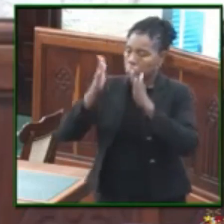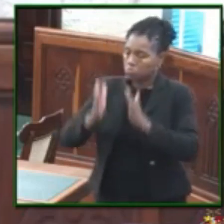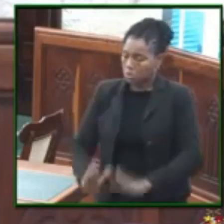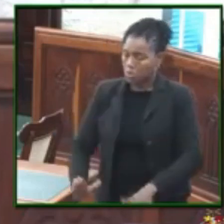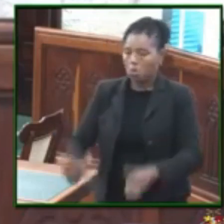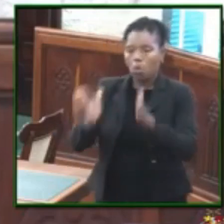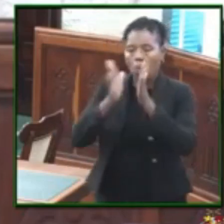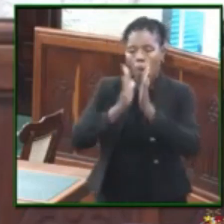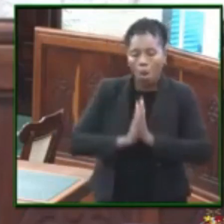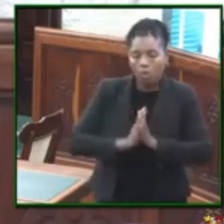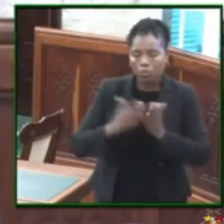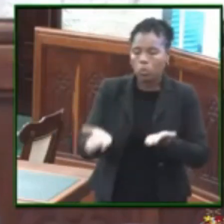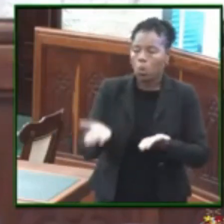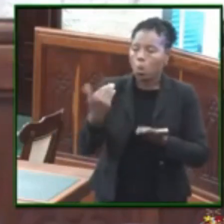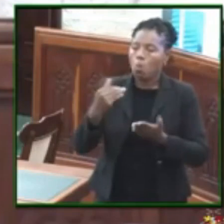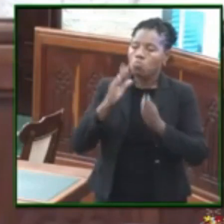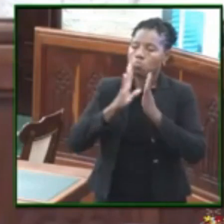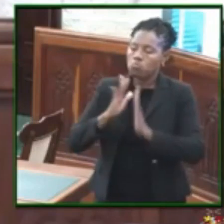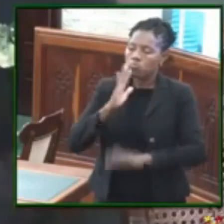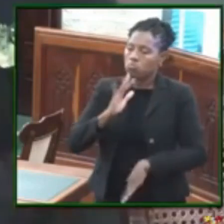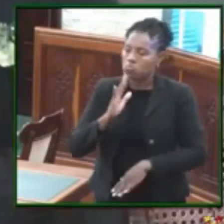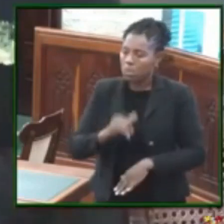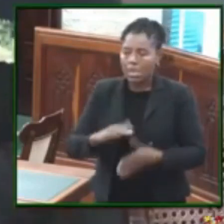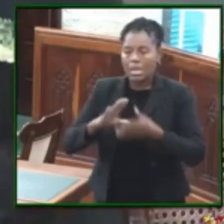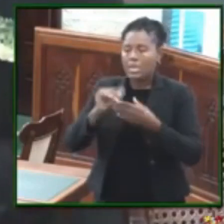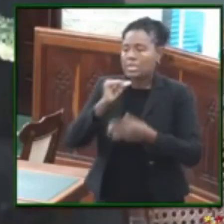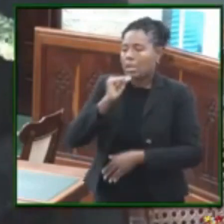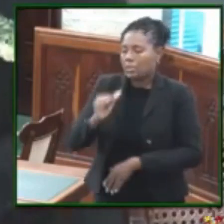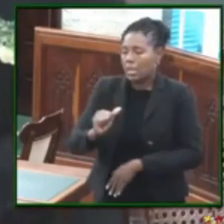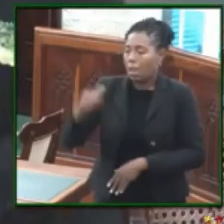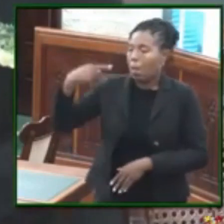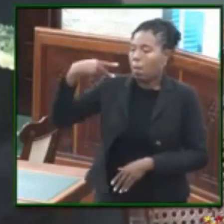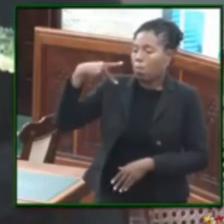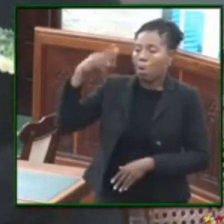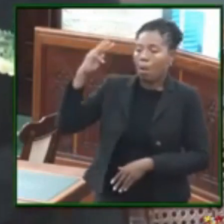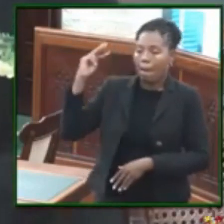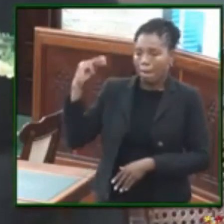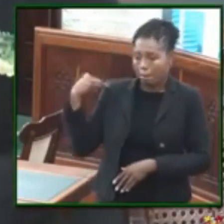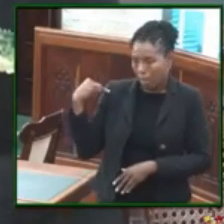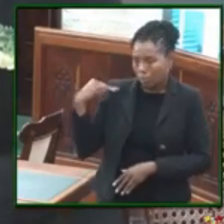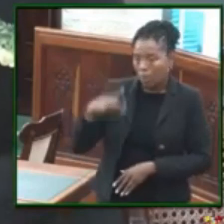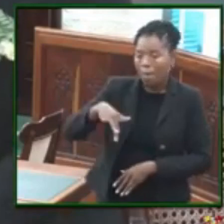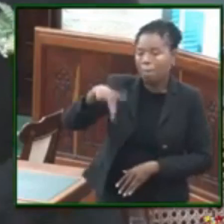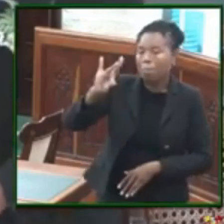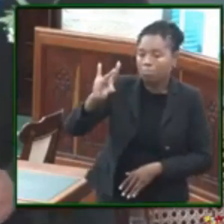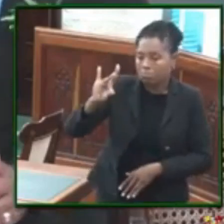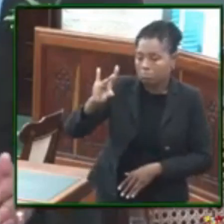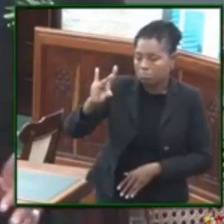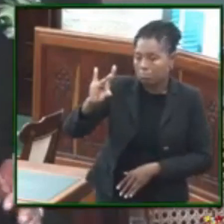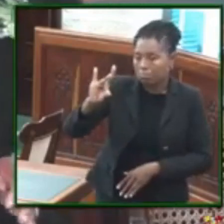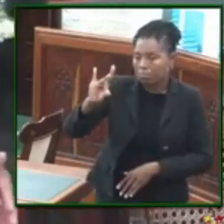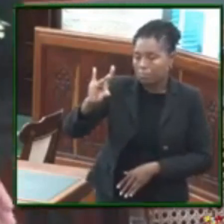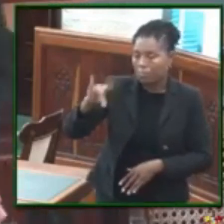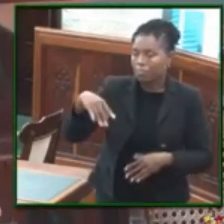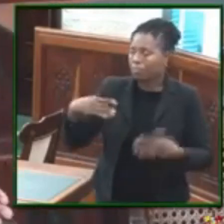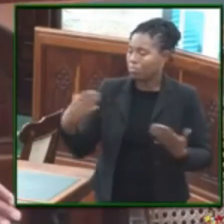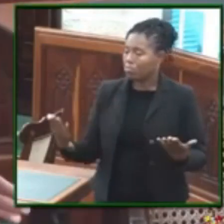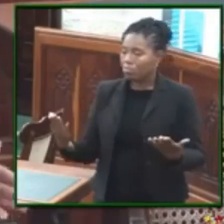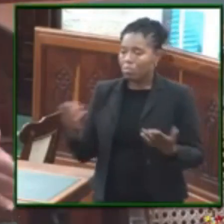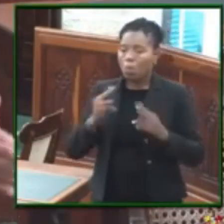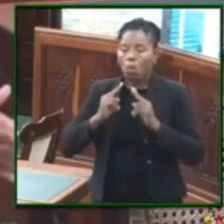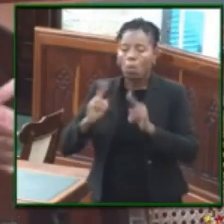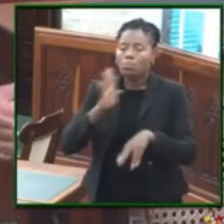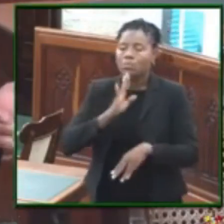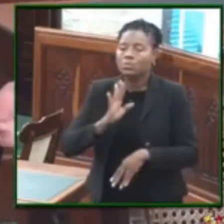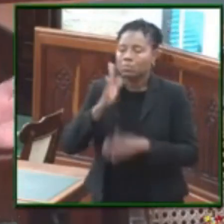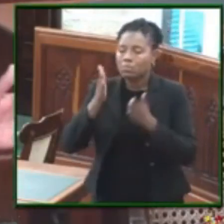to speak, he does not say the Prime Minister's pick. The Honorable Speaker